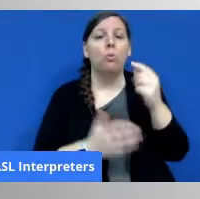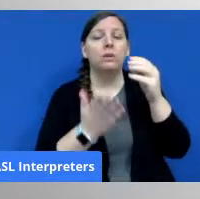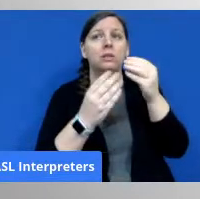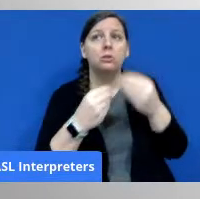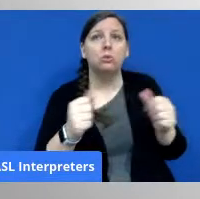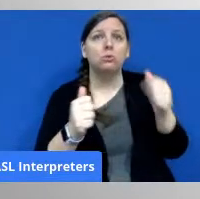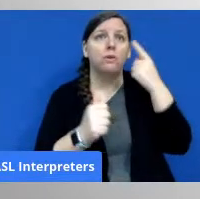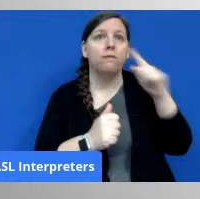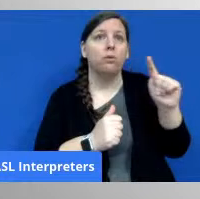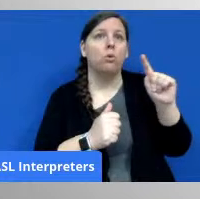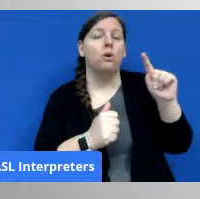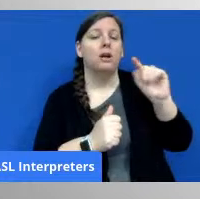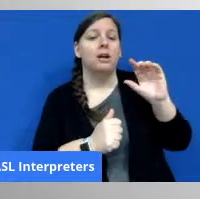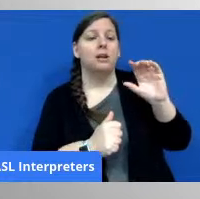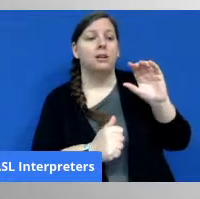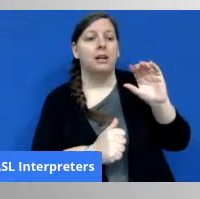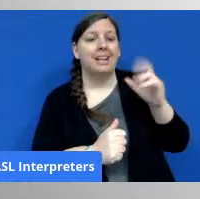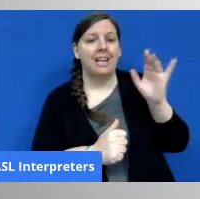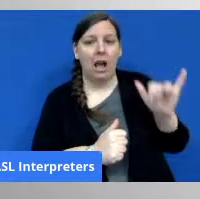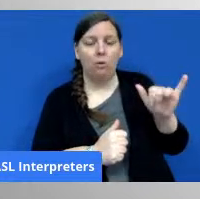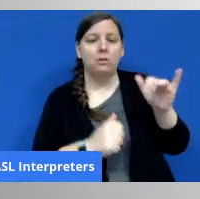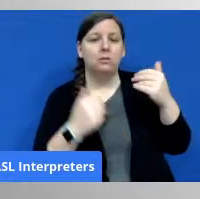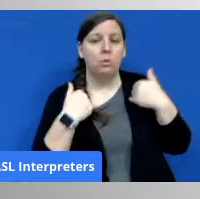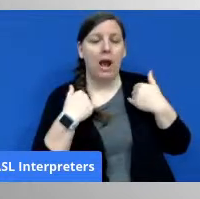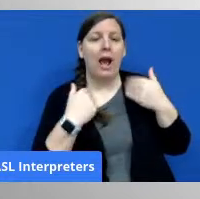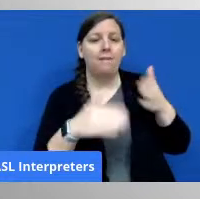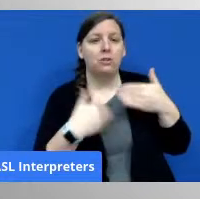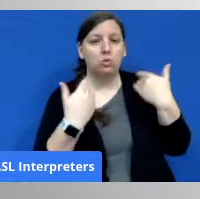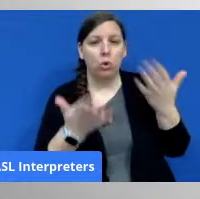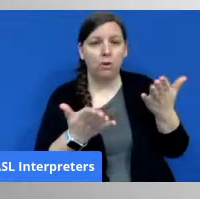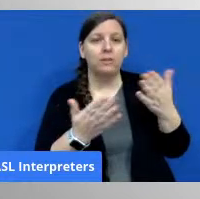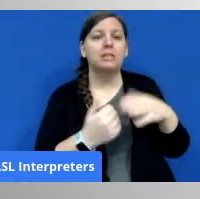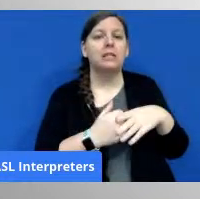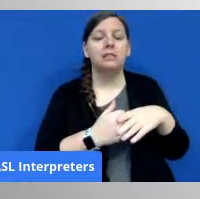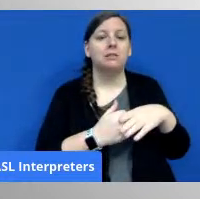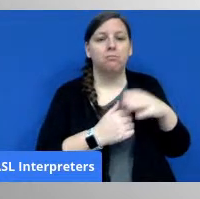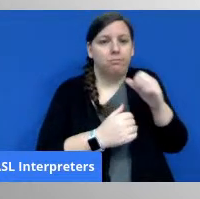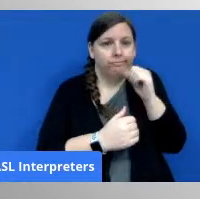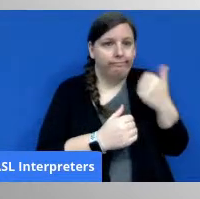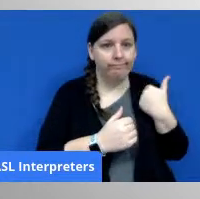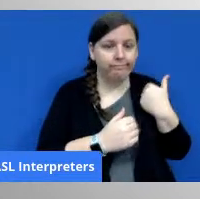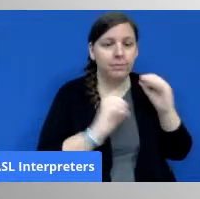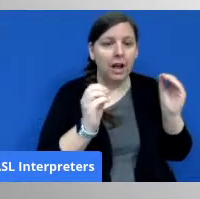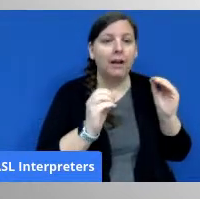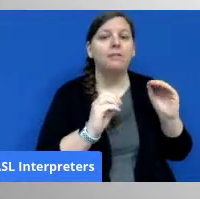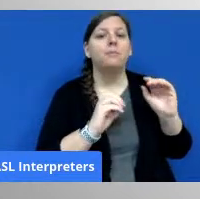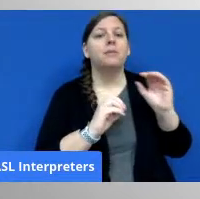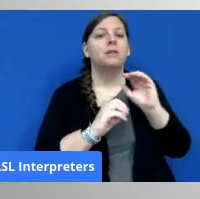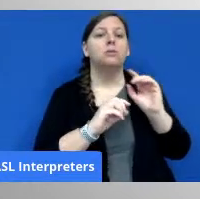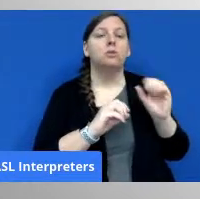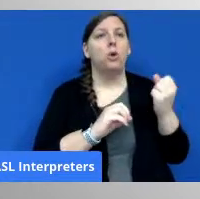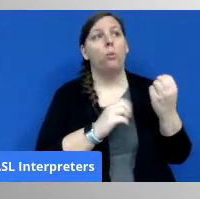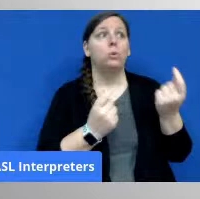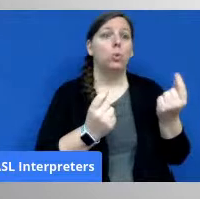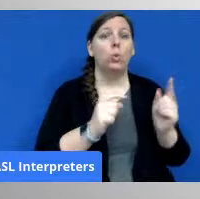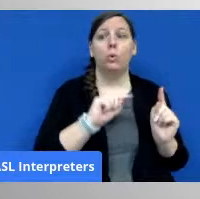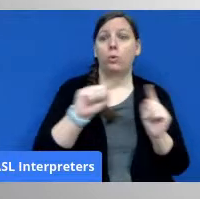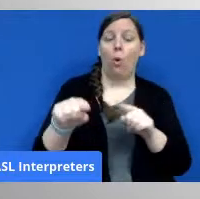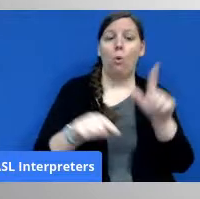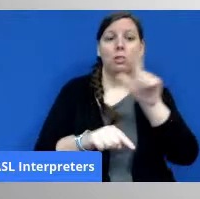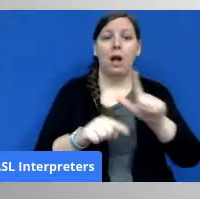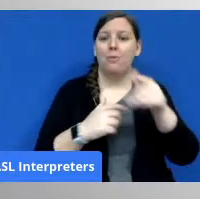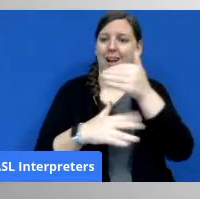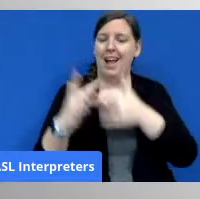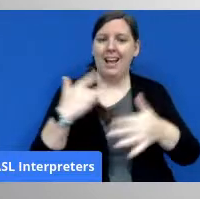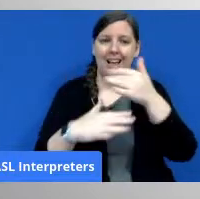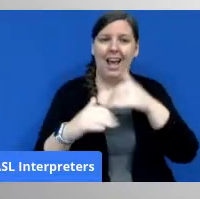students, but they happenstance go to the library to hang out and be social. So I just kind of wanted to